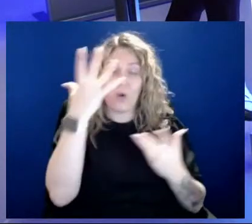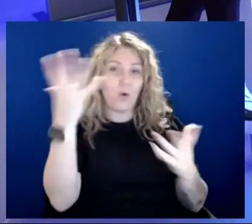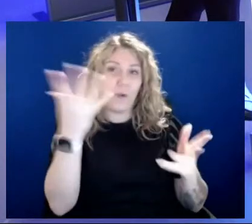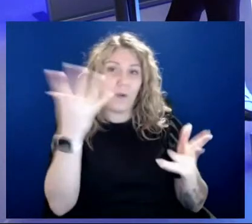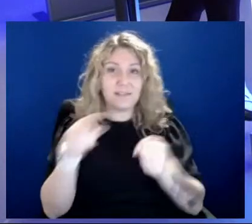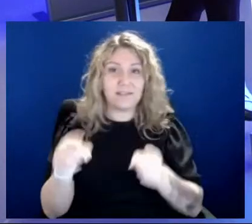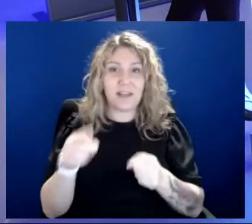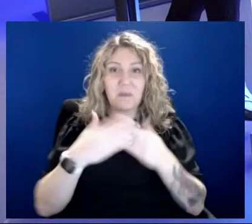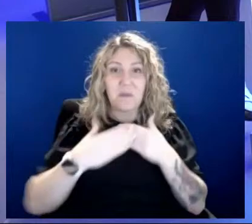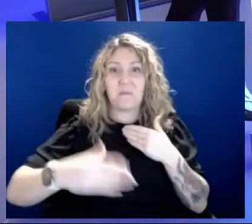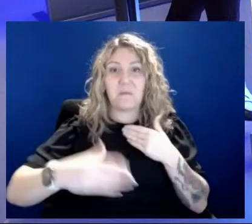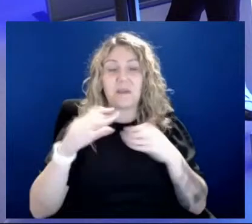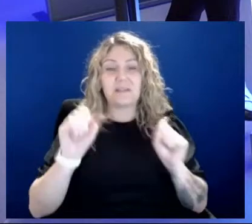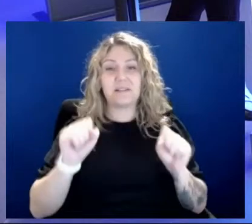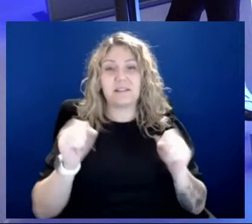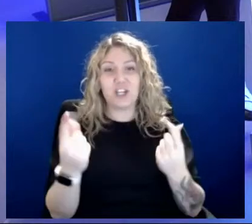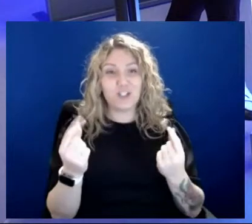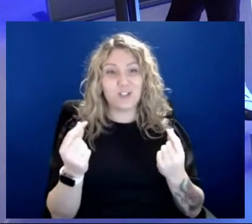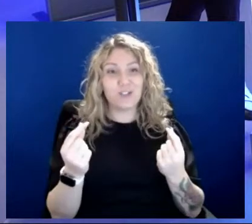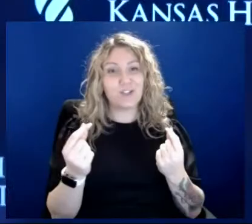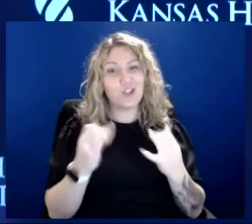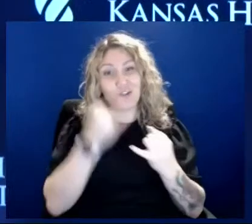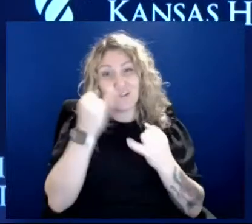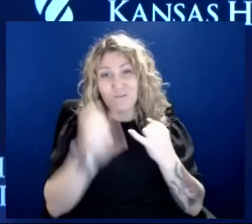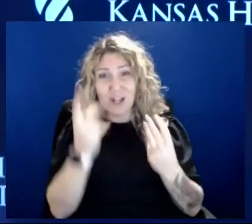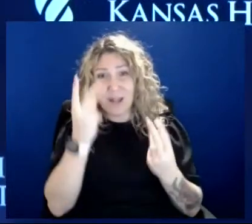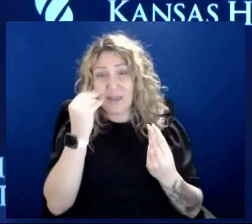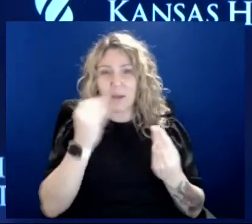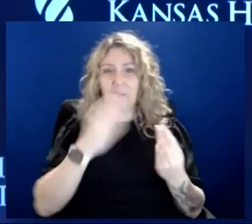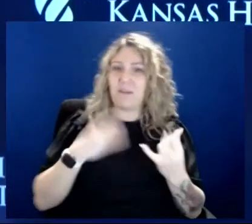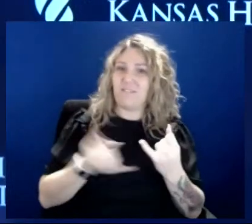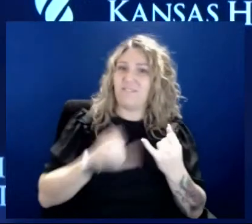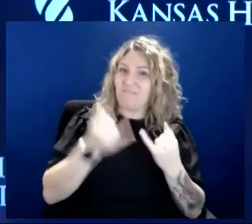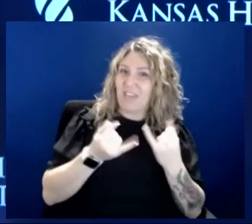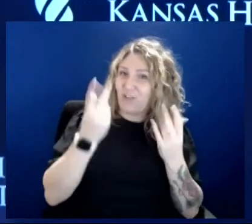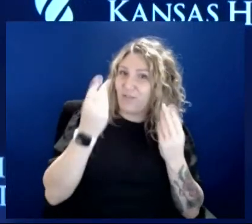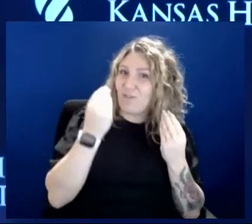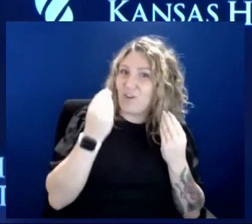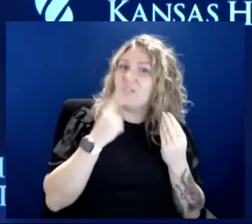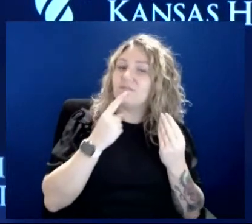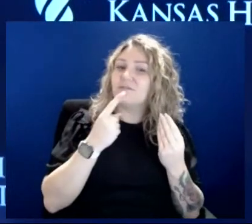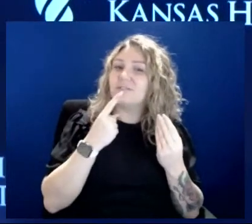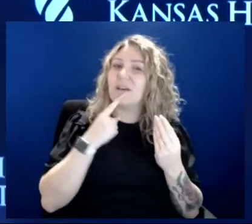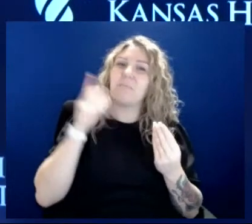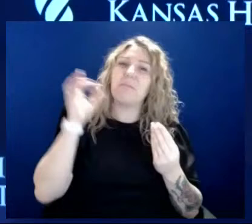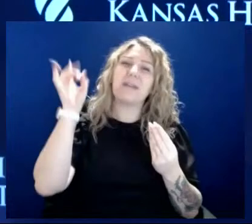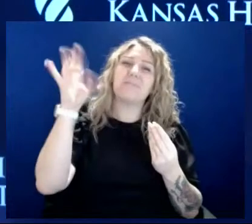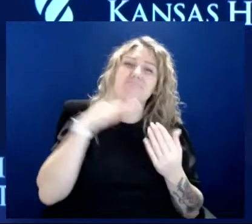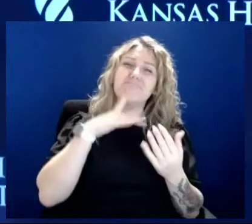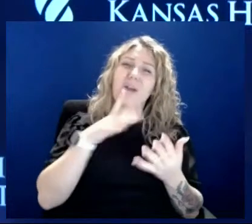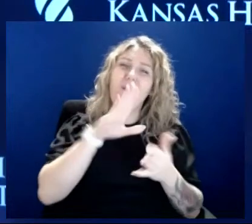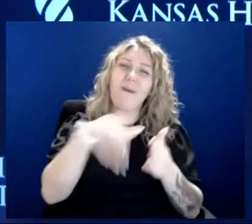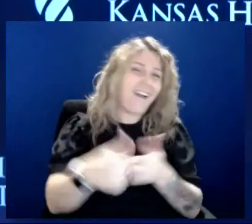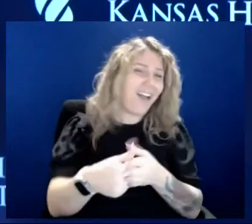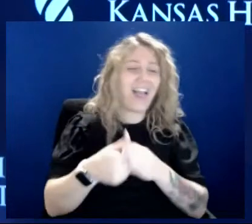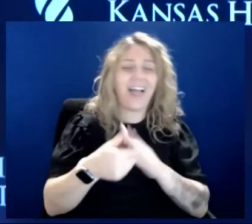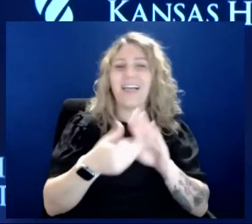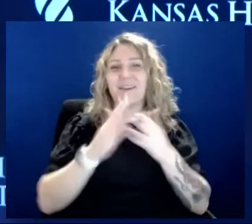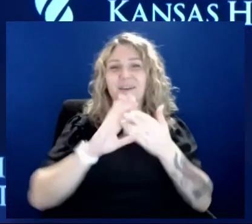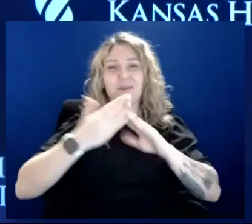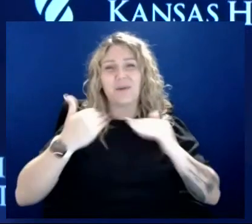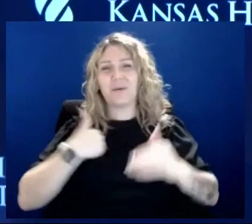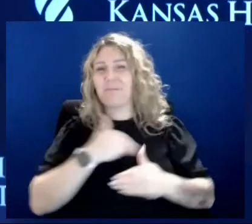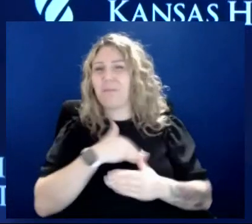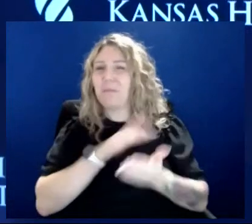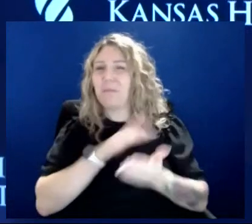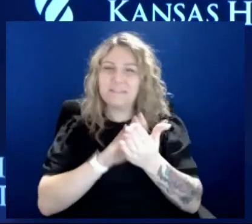do. Just your final words. Yeah, my final words is I just, again, want to give a big shout out for all of the community members who partnered with us and have just been